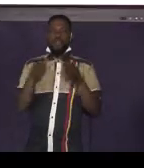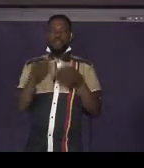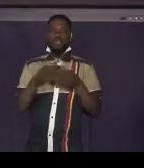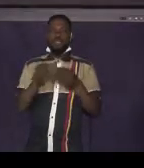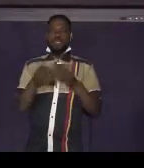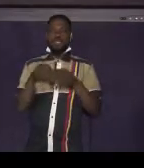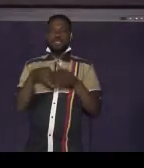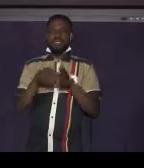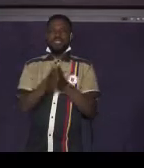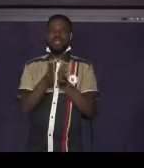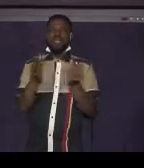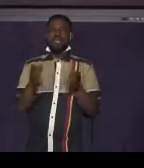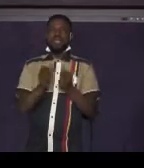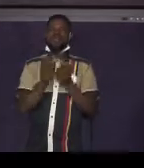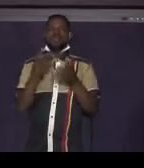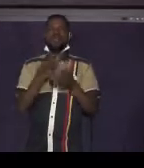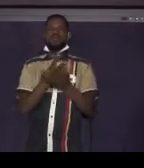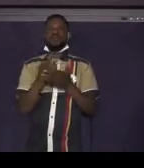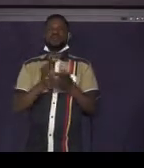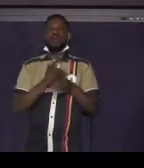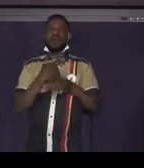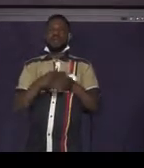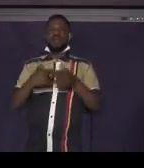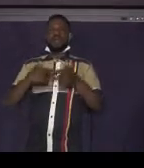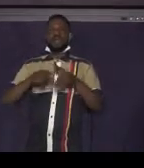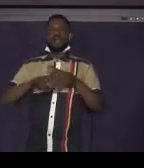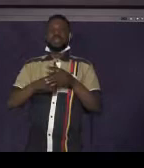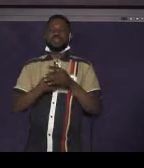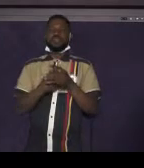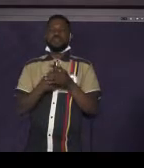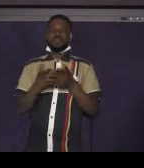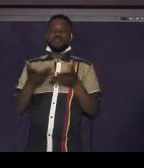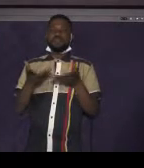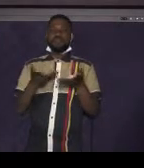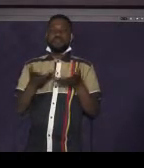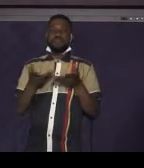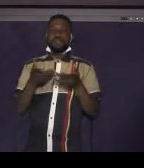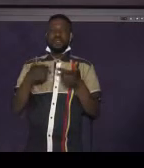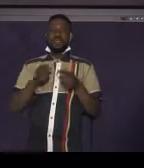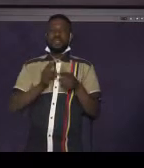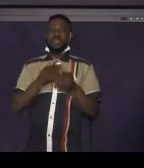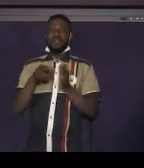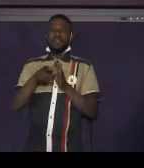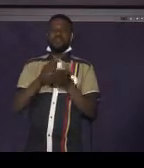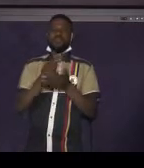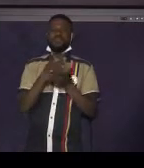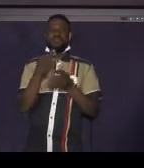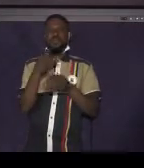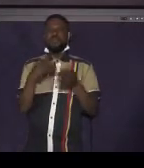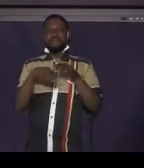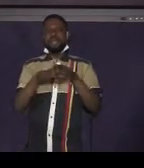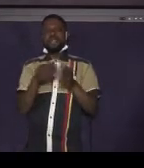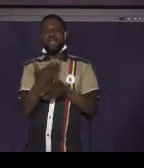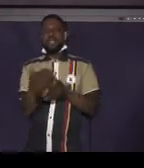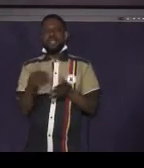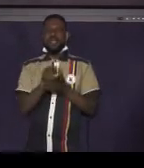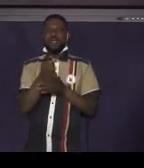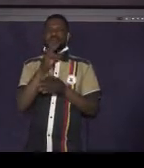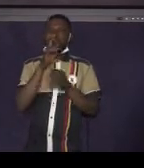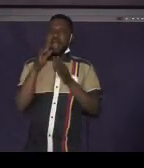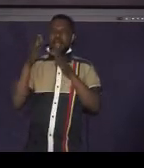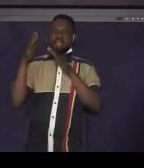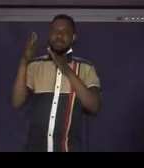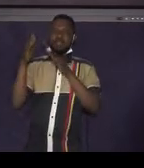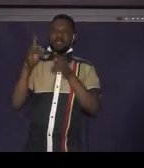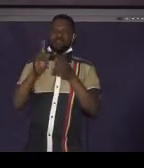general. Without wasting much time, let us just dive into it. Now let's review some of the basic things which you are